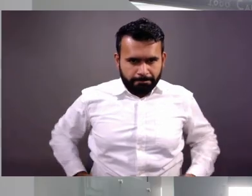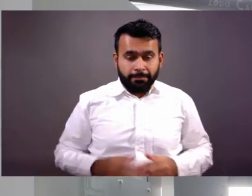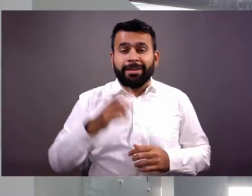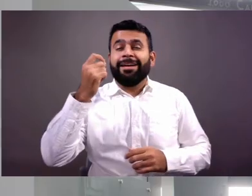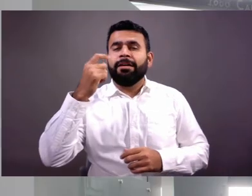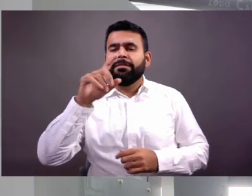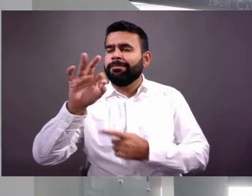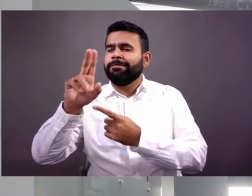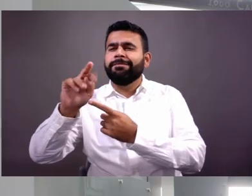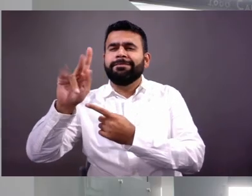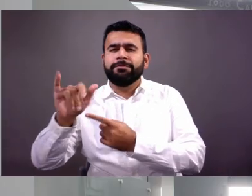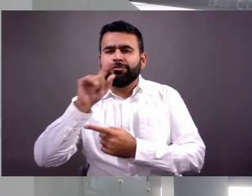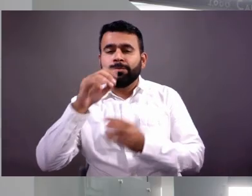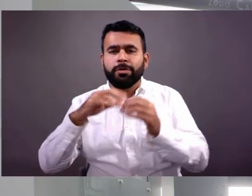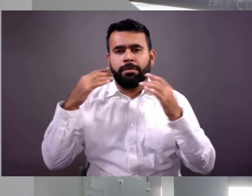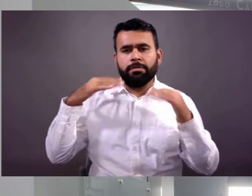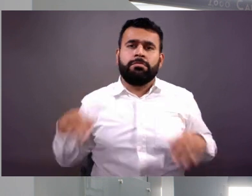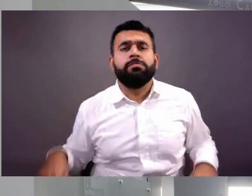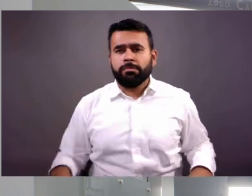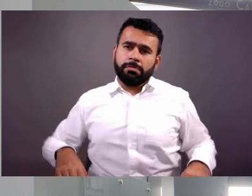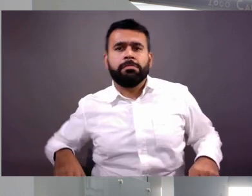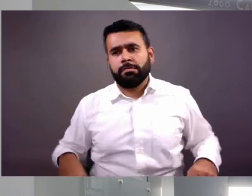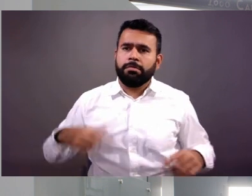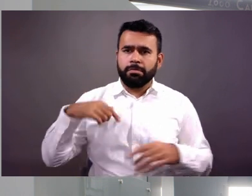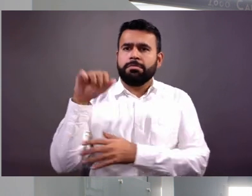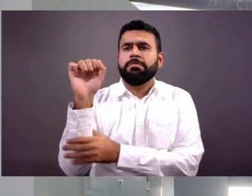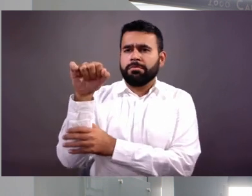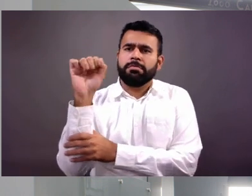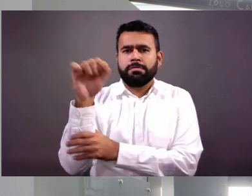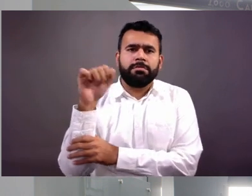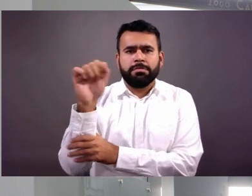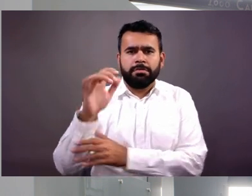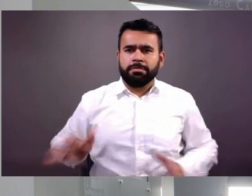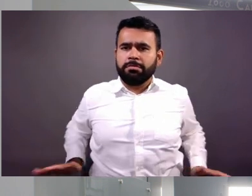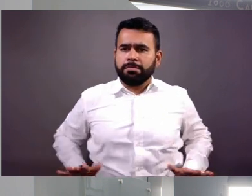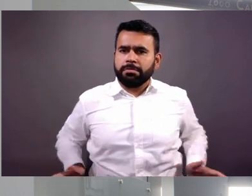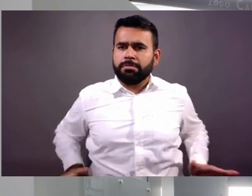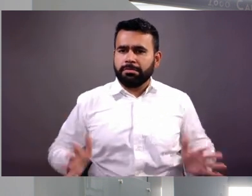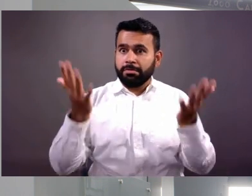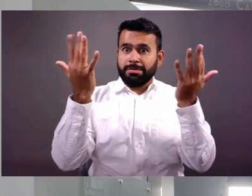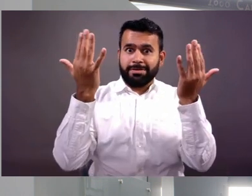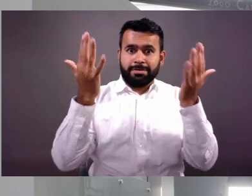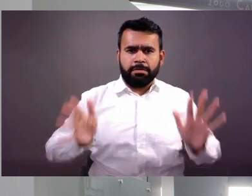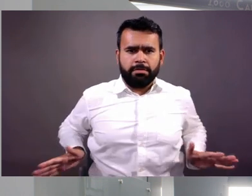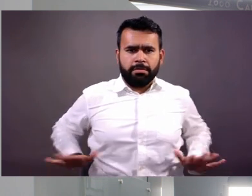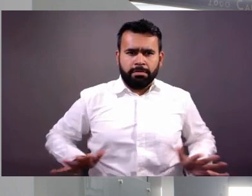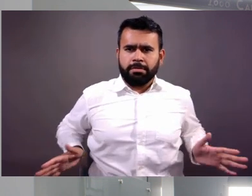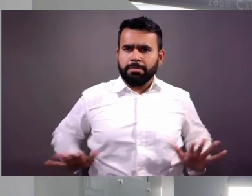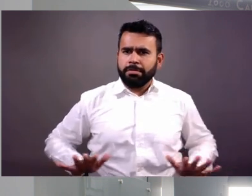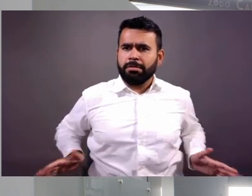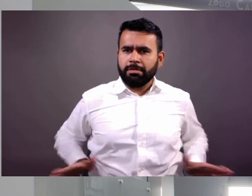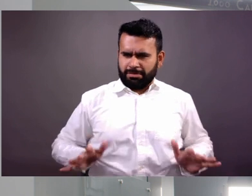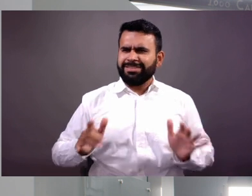so. And you're going to do a funky chicken. Now remember, grooves comes first, moves later. So we're going to be doing a back groove a bit and pushing those elbows